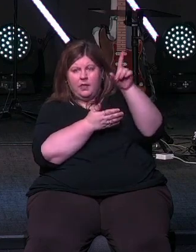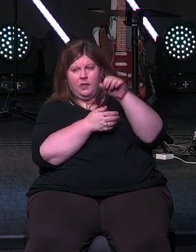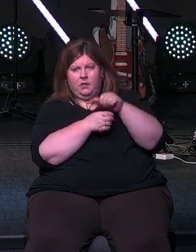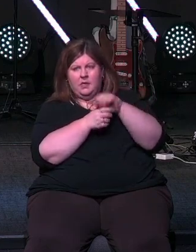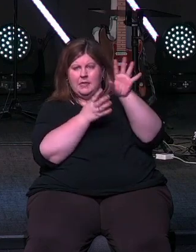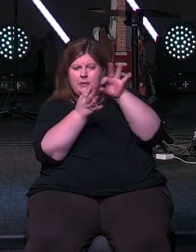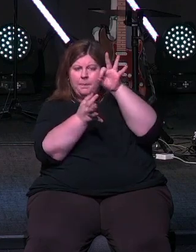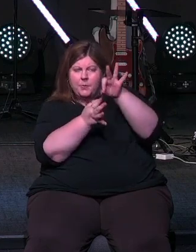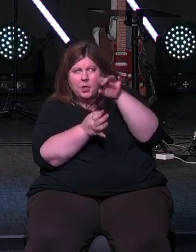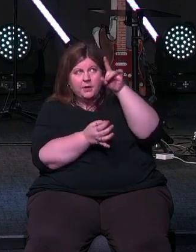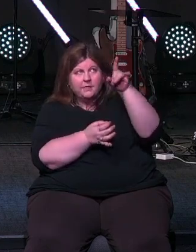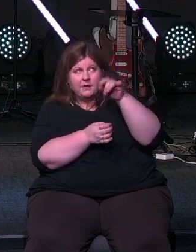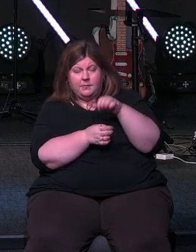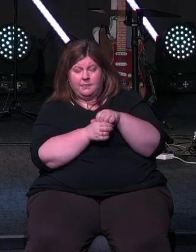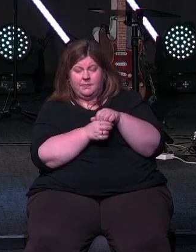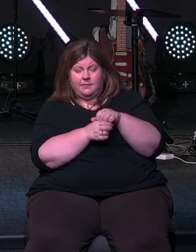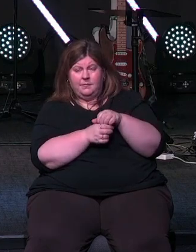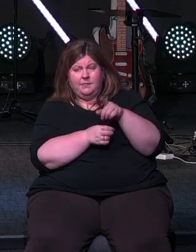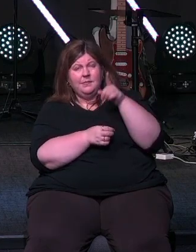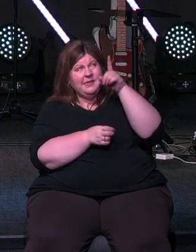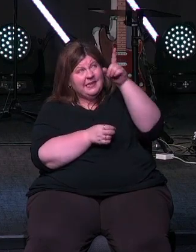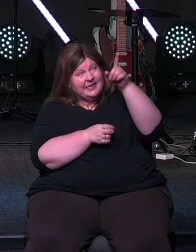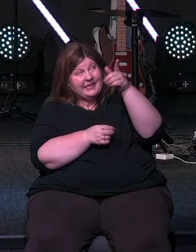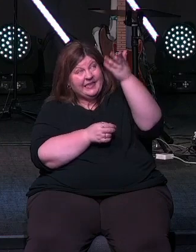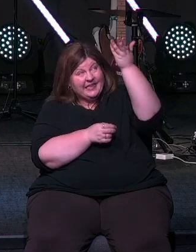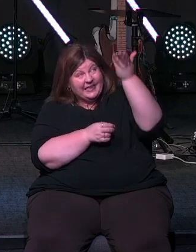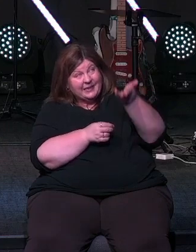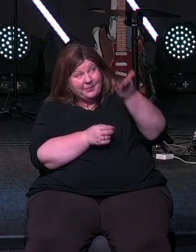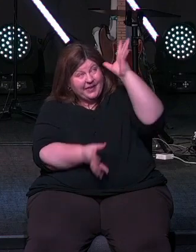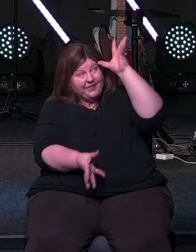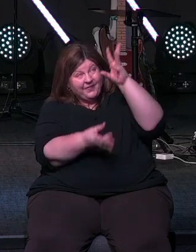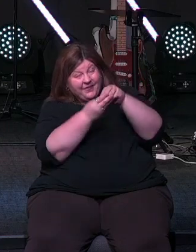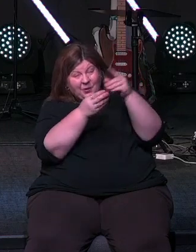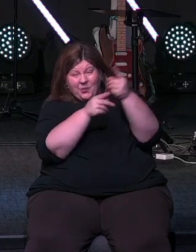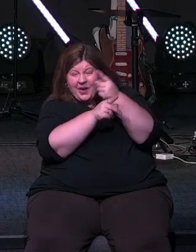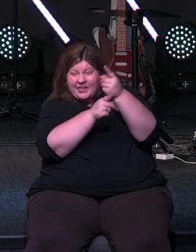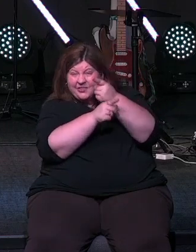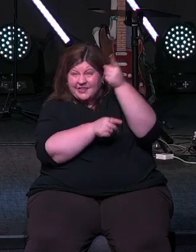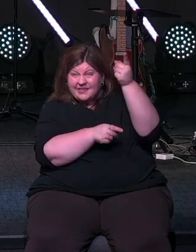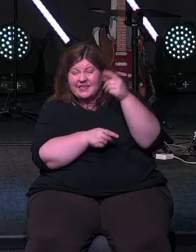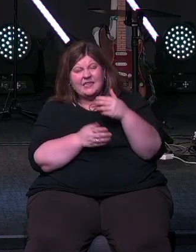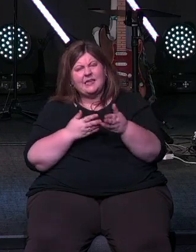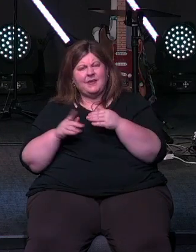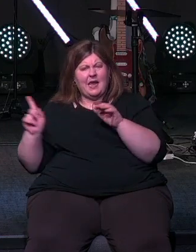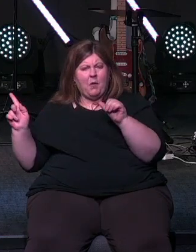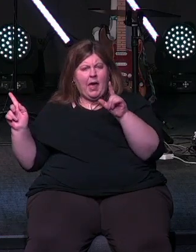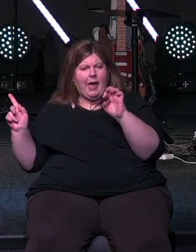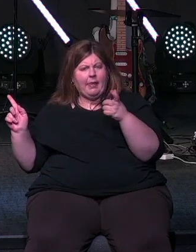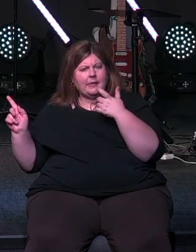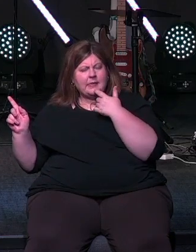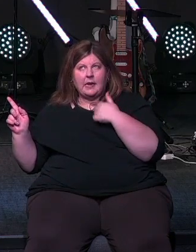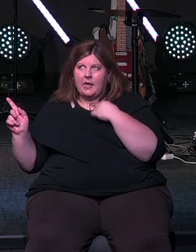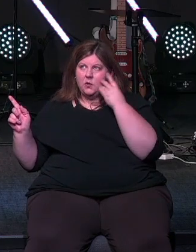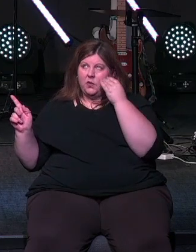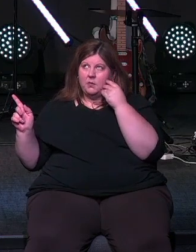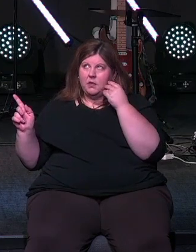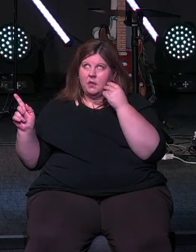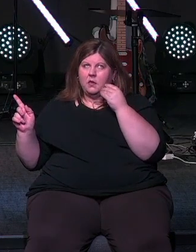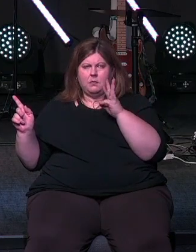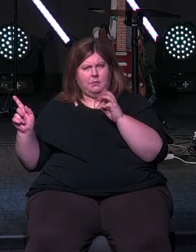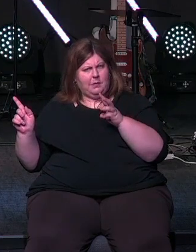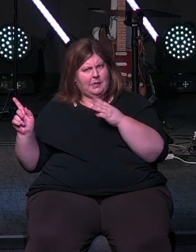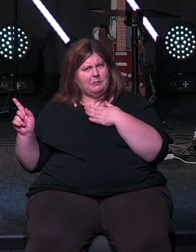is perfect. You pray to a Father that is the definition of righteousness. Even how Alex said it, I had to think about it when he said it, but I went, wow, that's